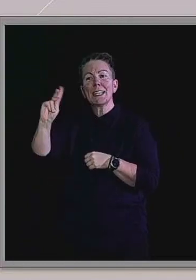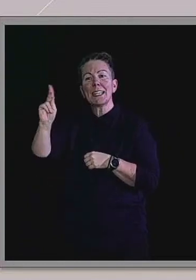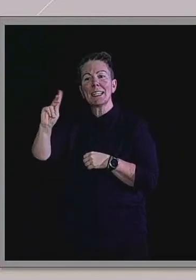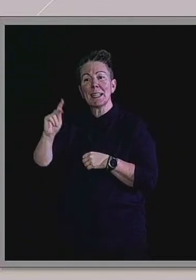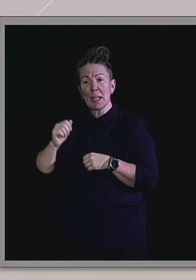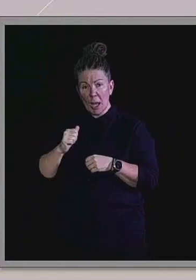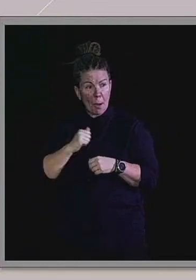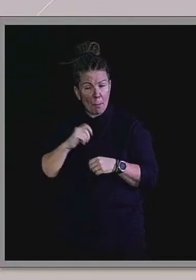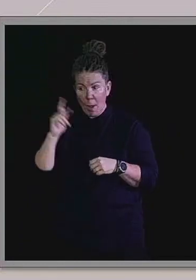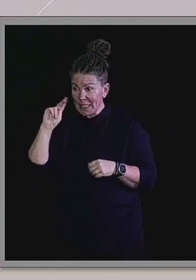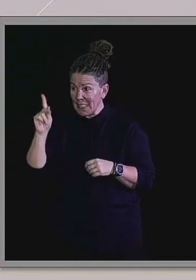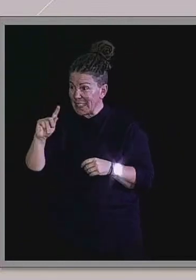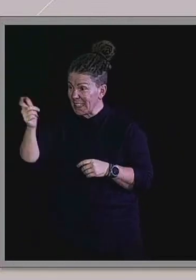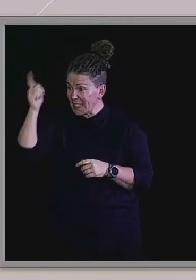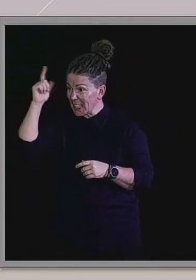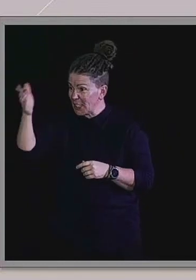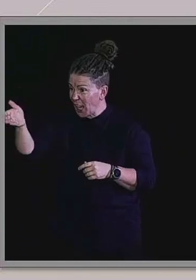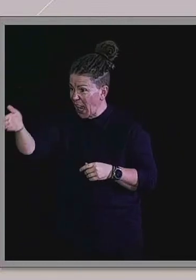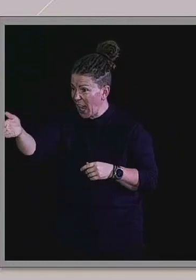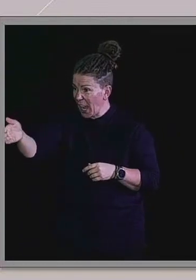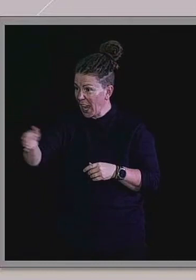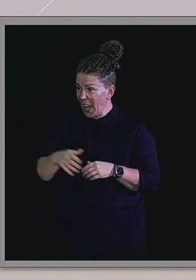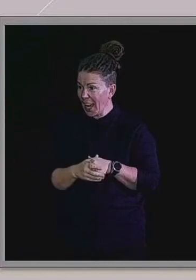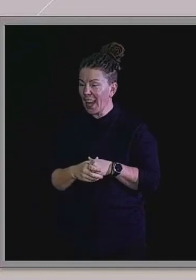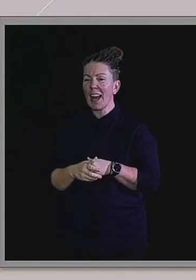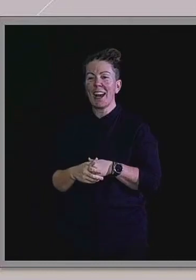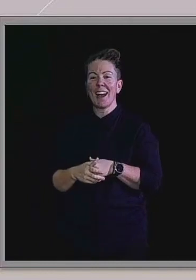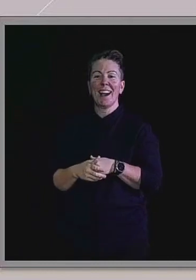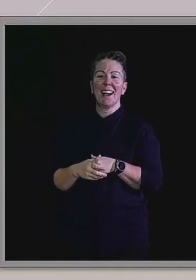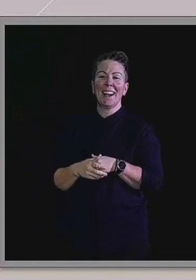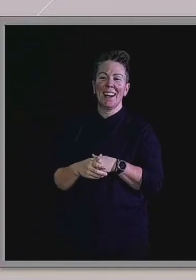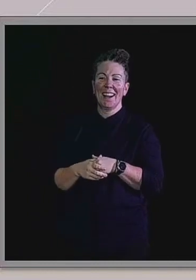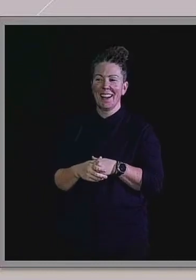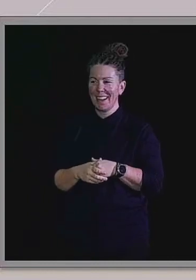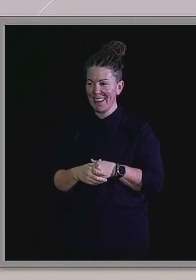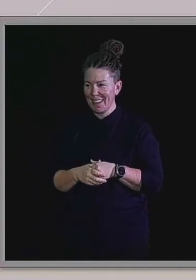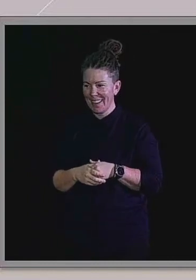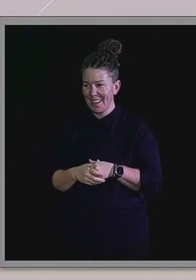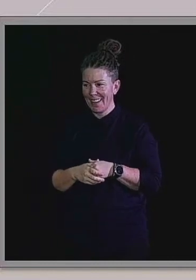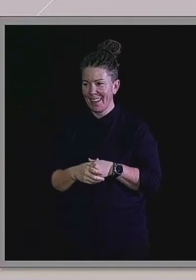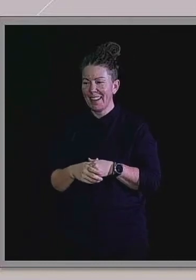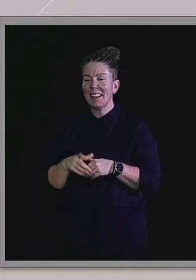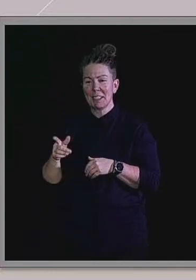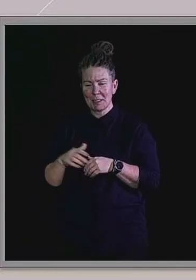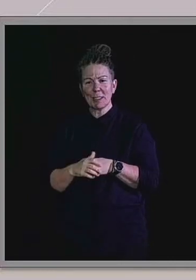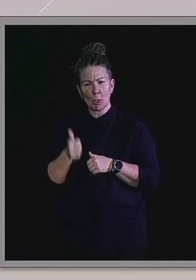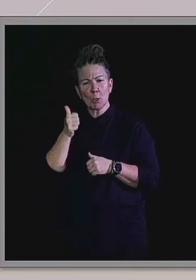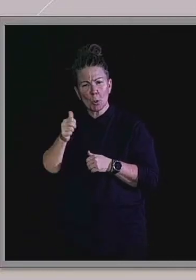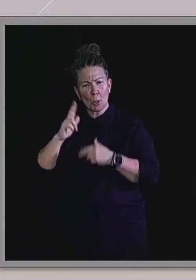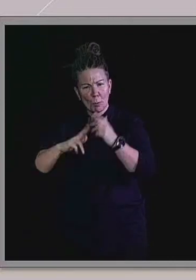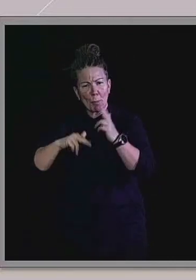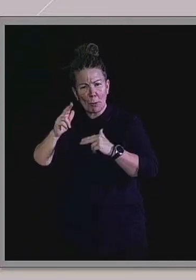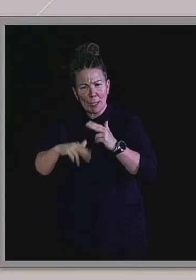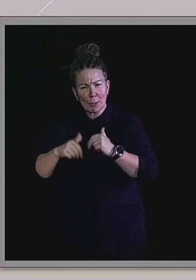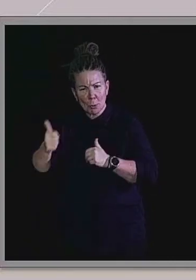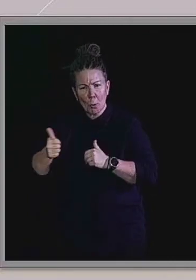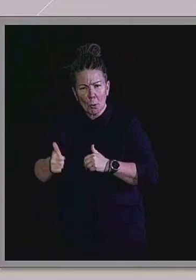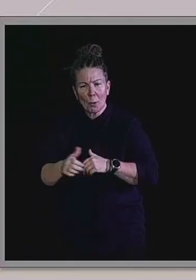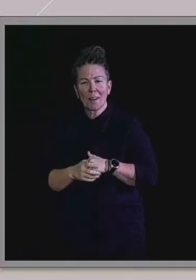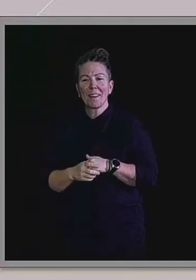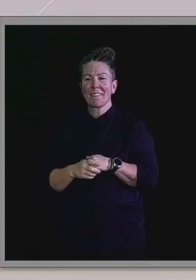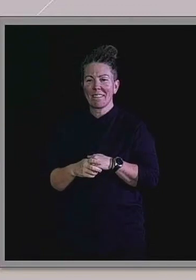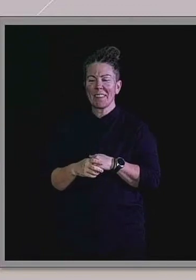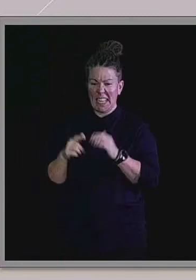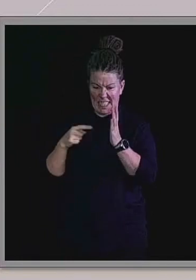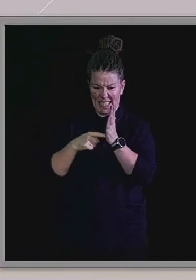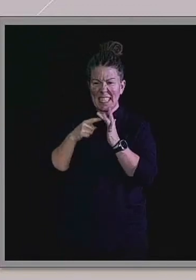kindergarten teacher here in the front row as well. Yeah. Sorry. But it's